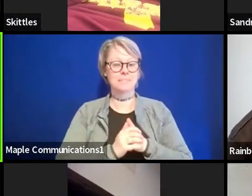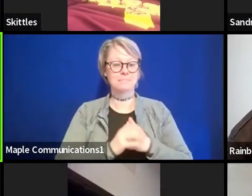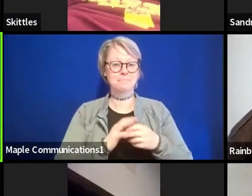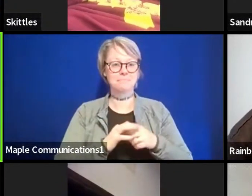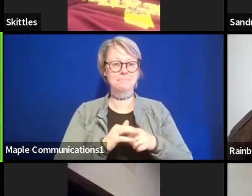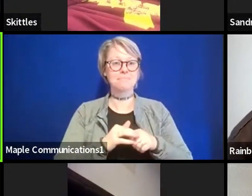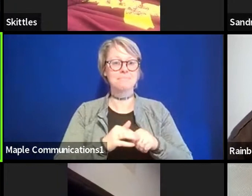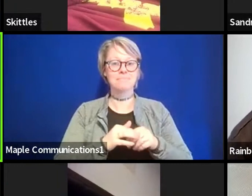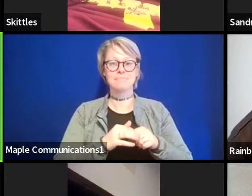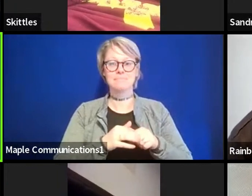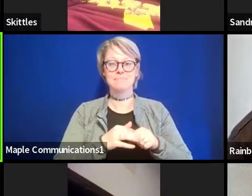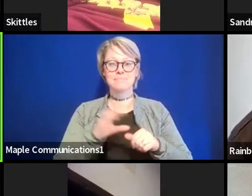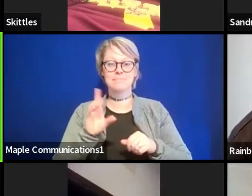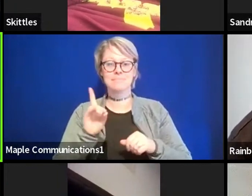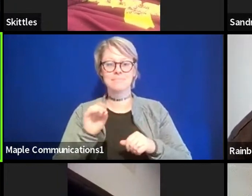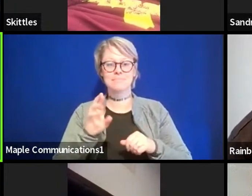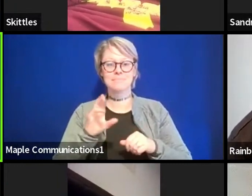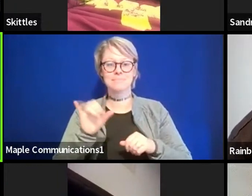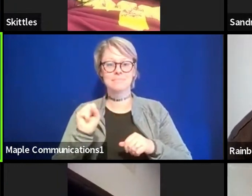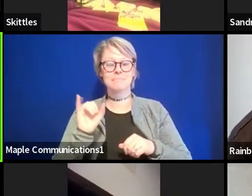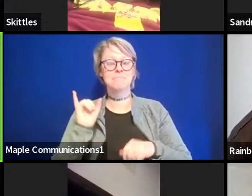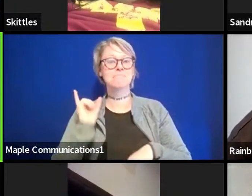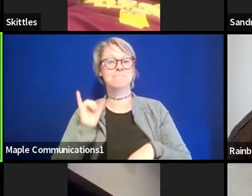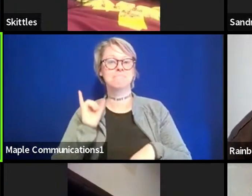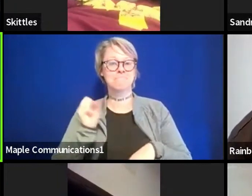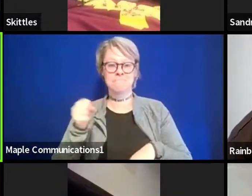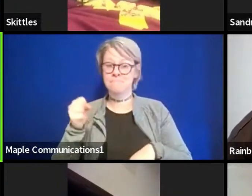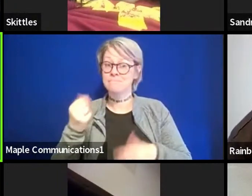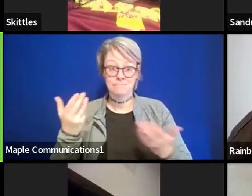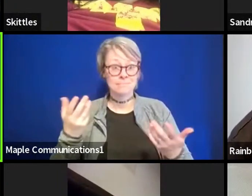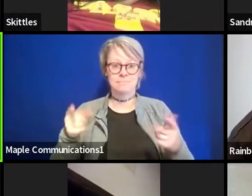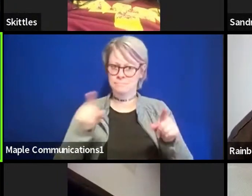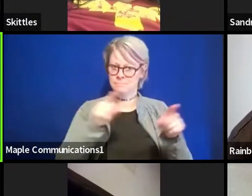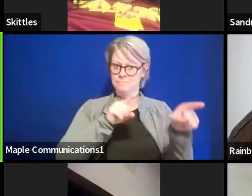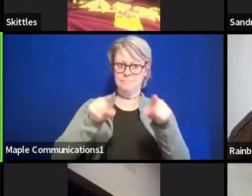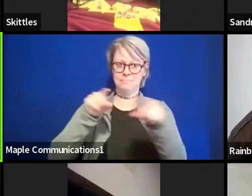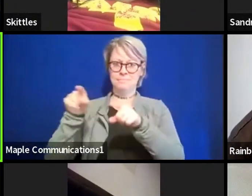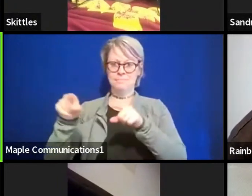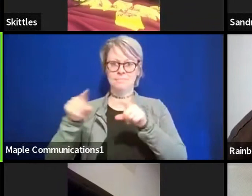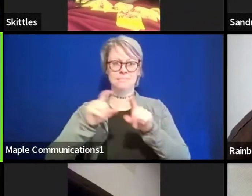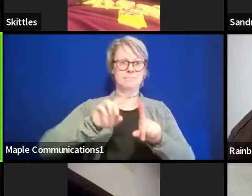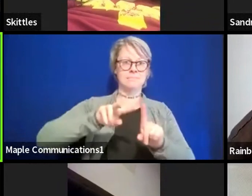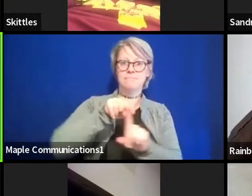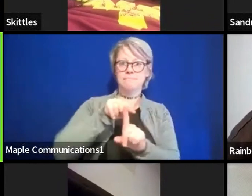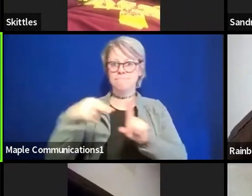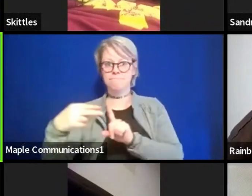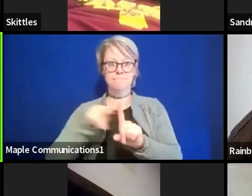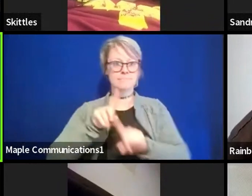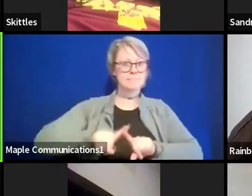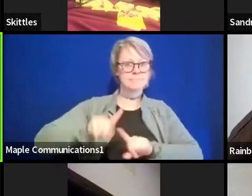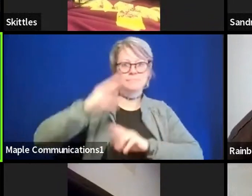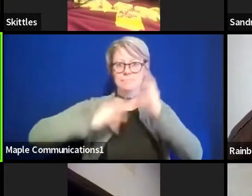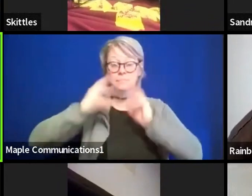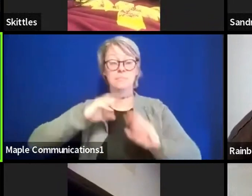And yeah, like, and sometimes, you know, because we were hearing about a lot of different things, but and particularly if you live with